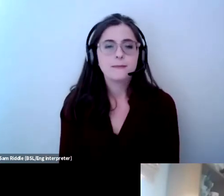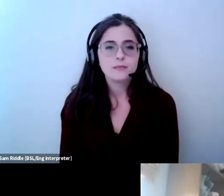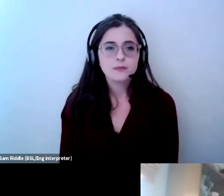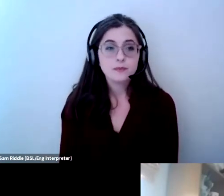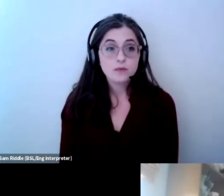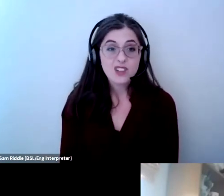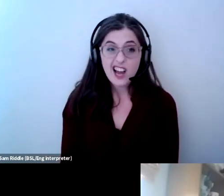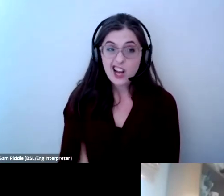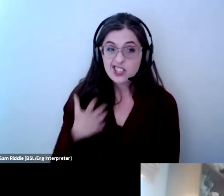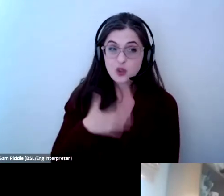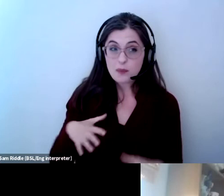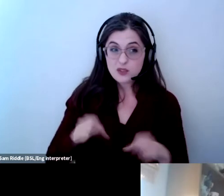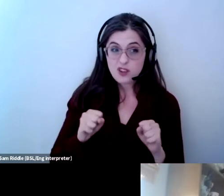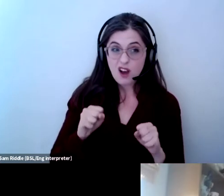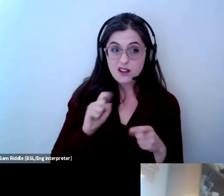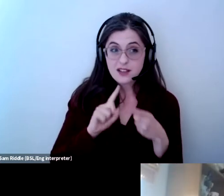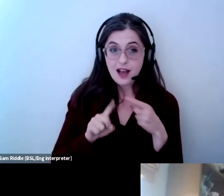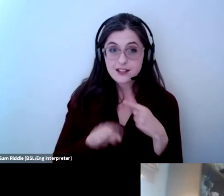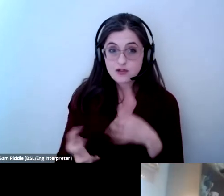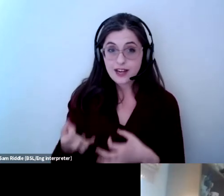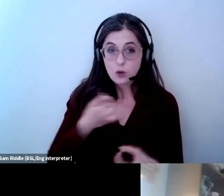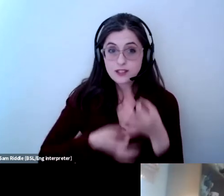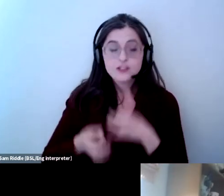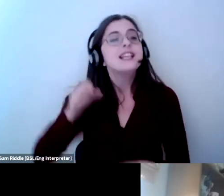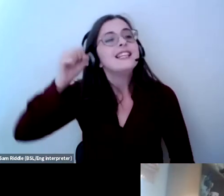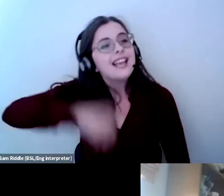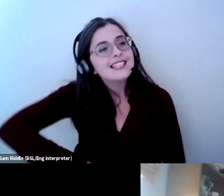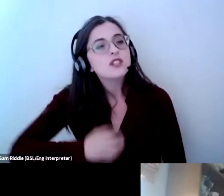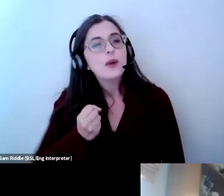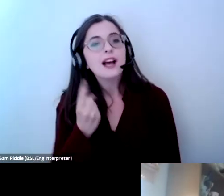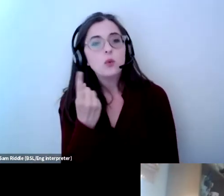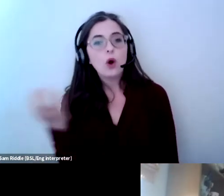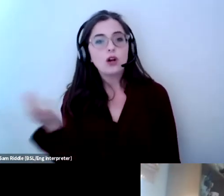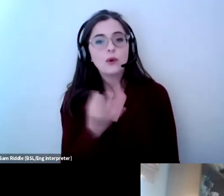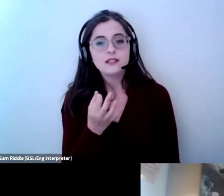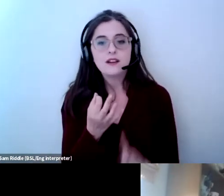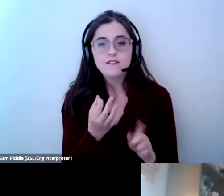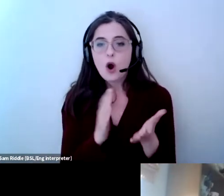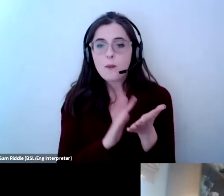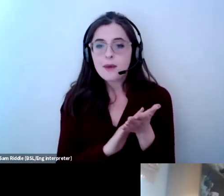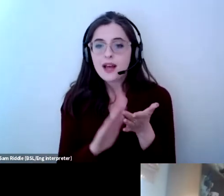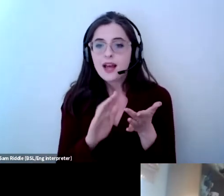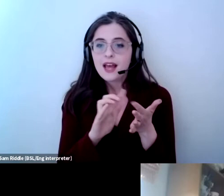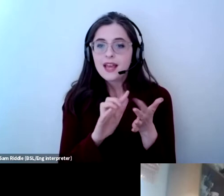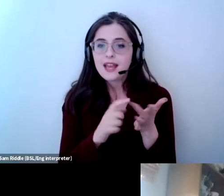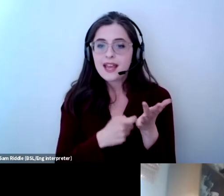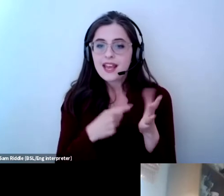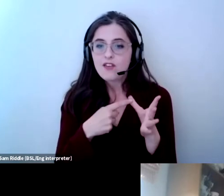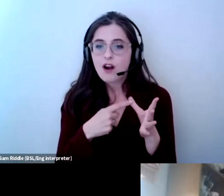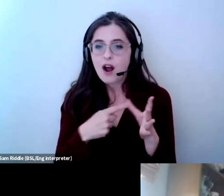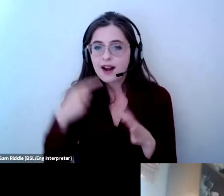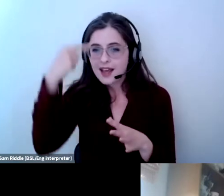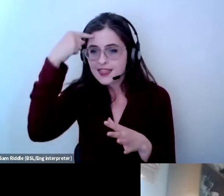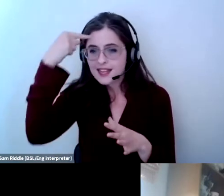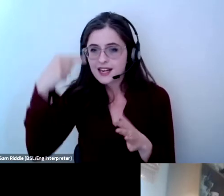Do you want me, Rachel, to start answering questions? Yes, we have one question from Hera. Hi, Hera. And Zola, I think, was